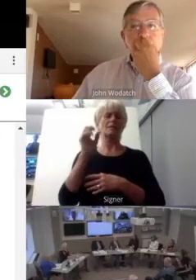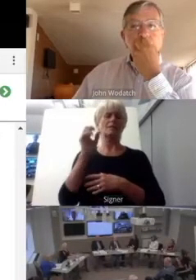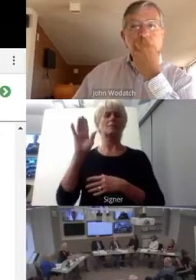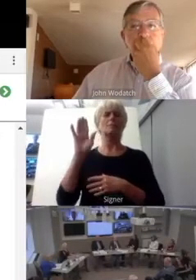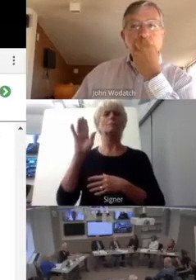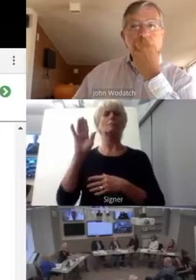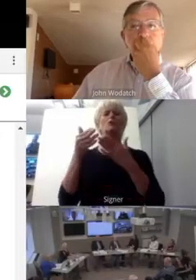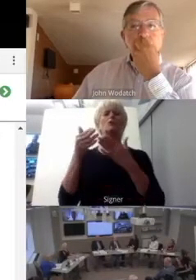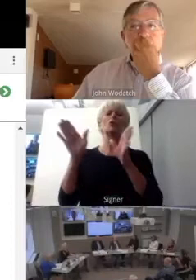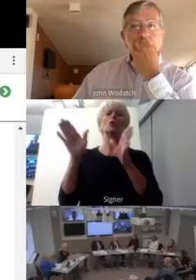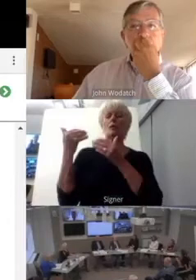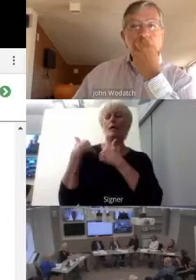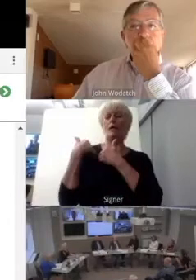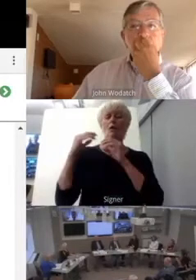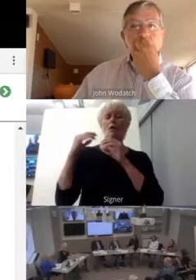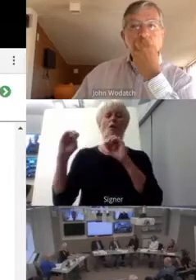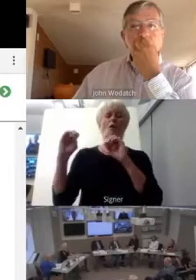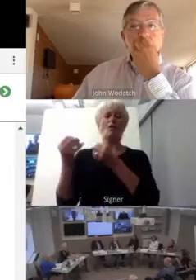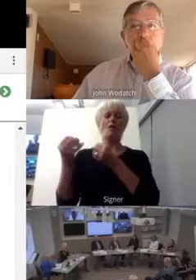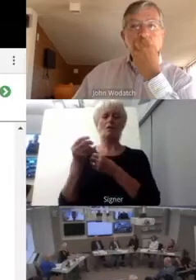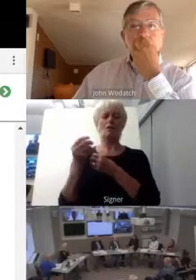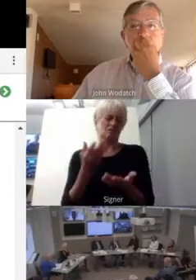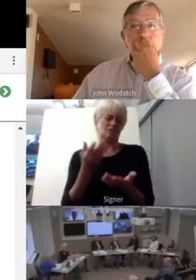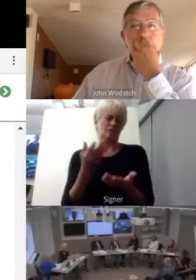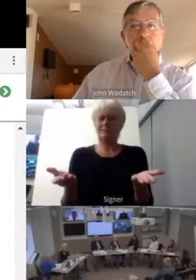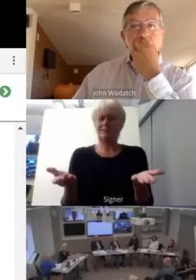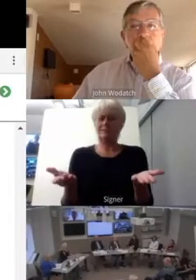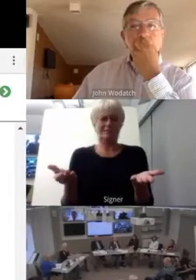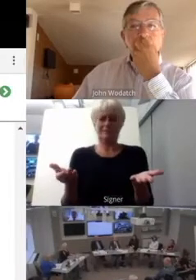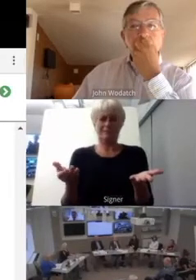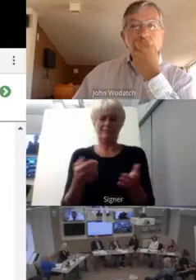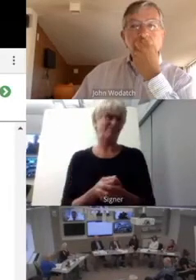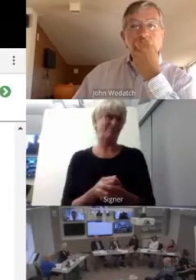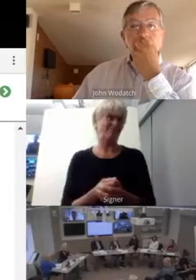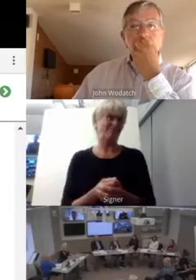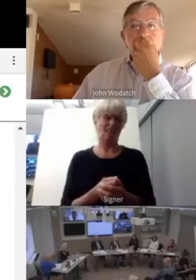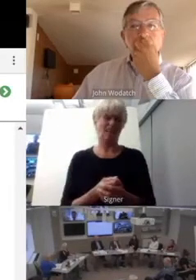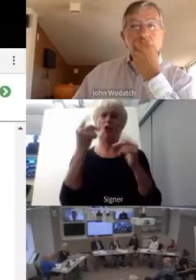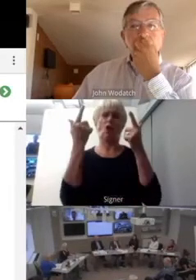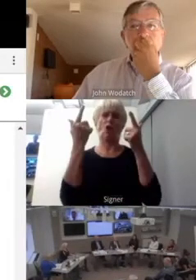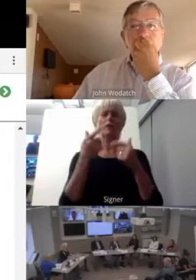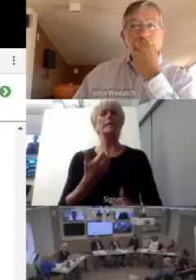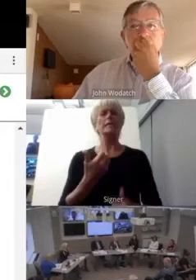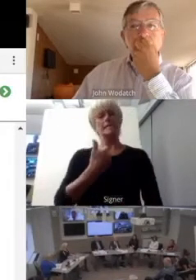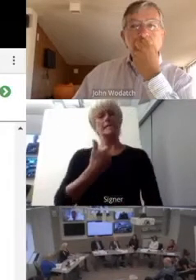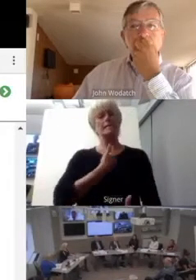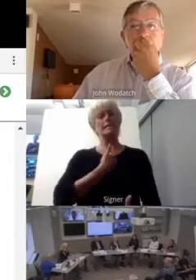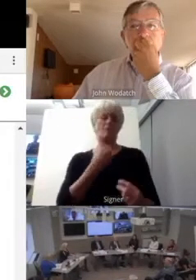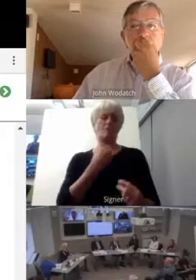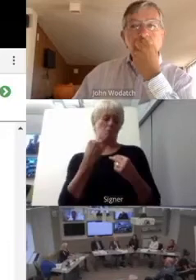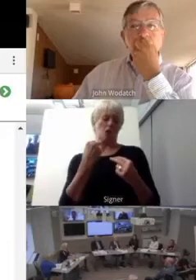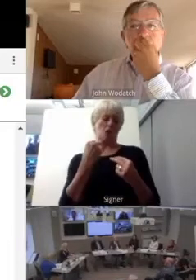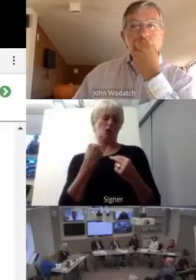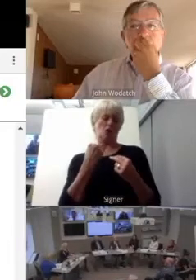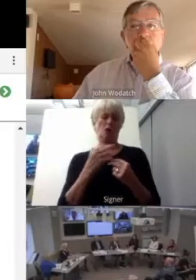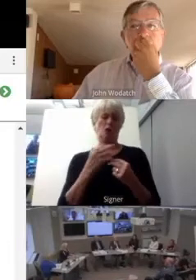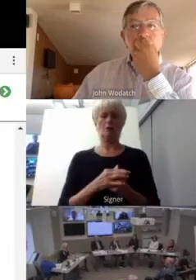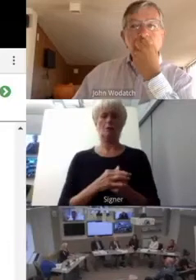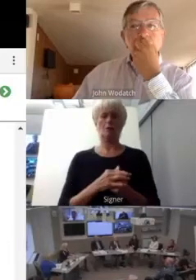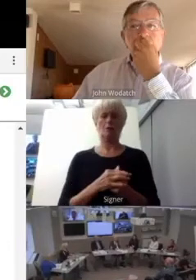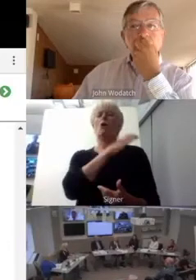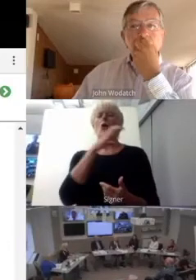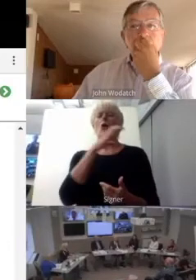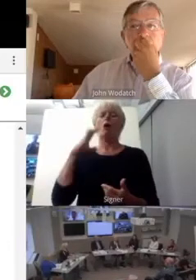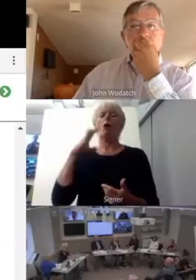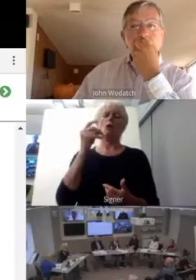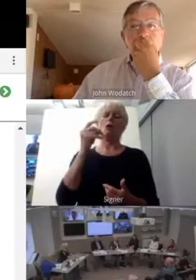showed that it didn't work so well with self-monitoring. And Congress called for the creation of an independent central